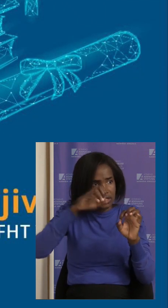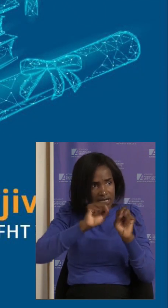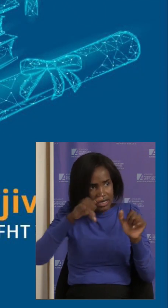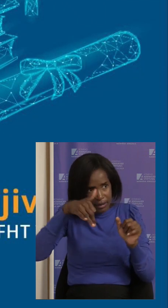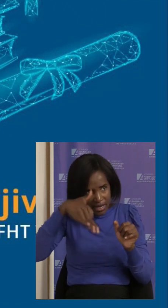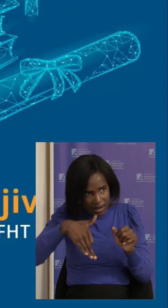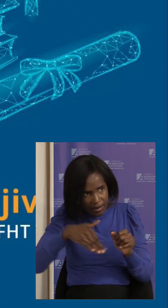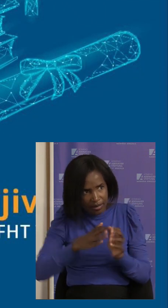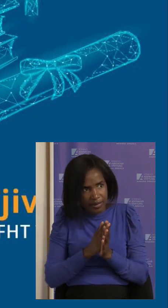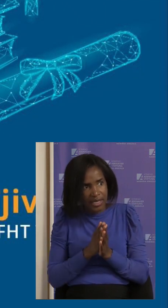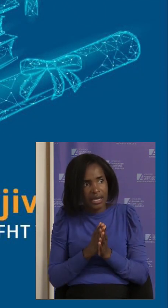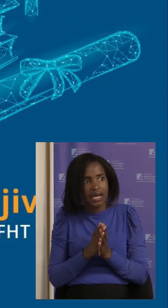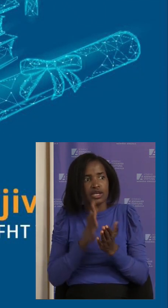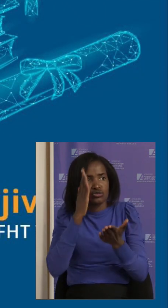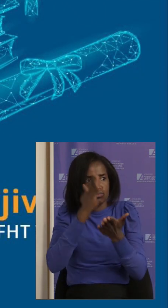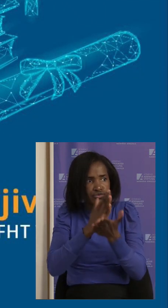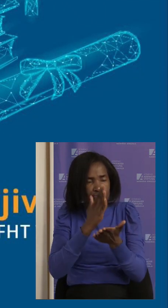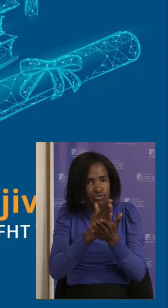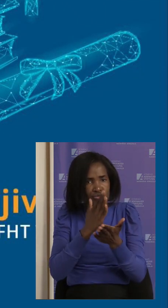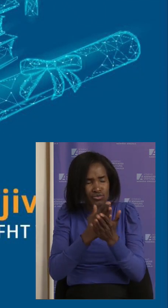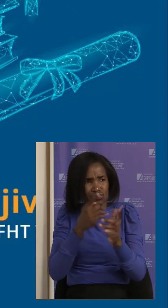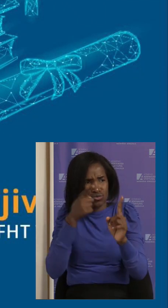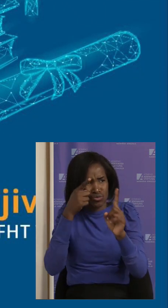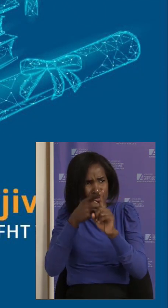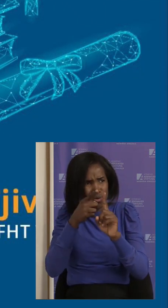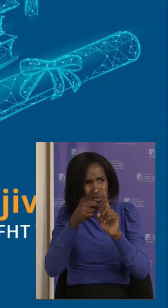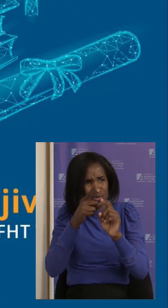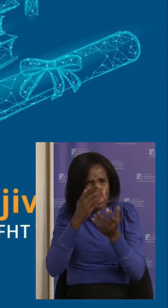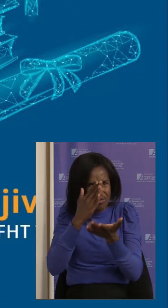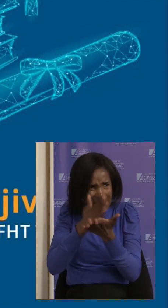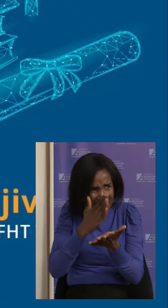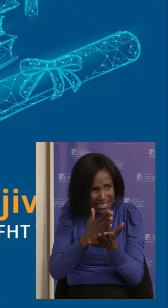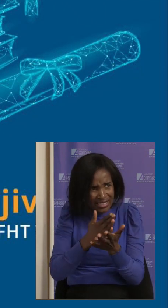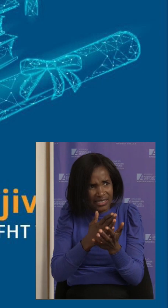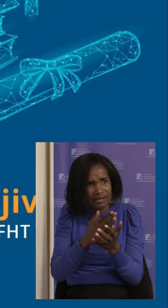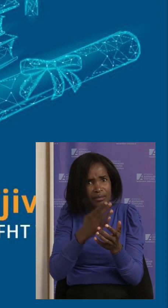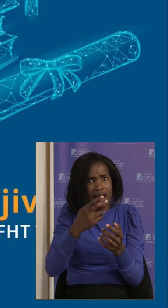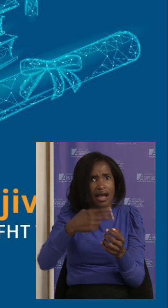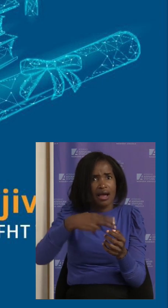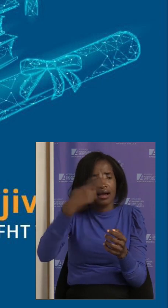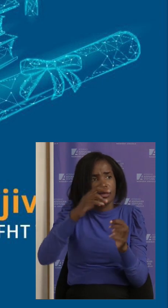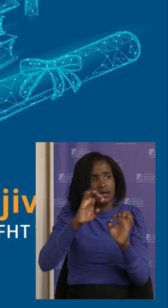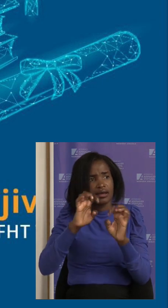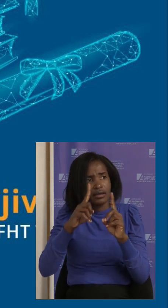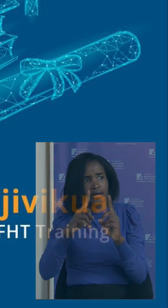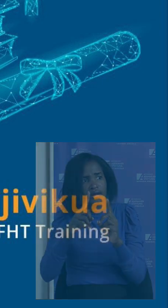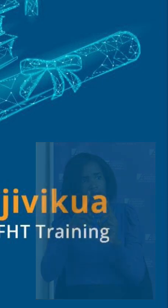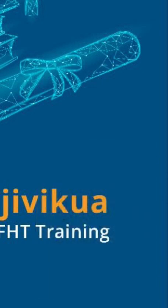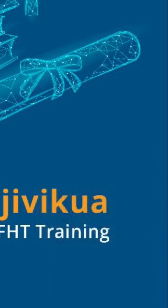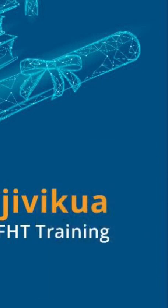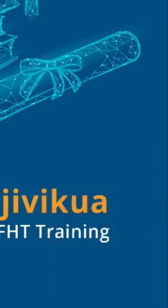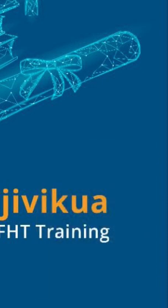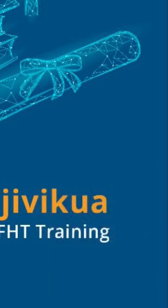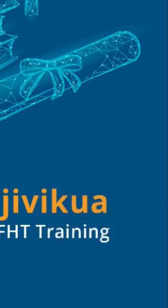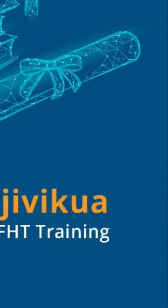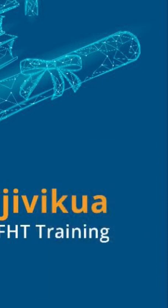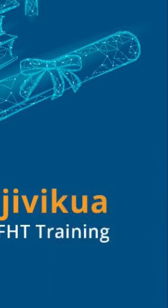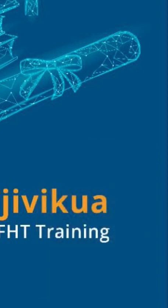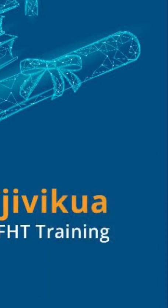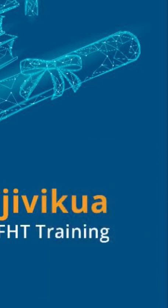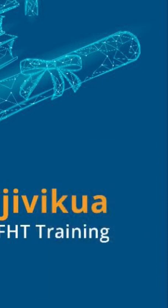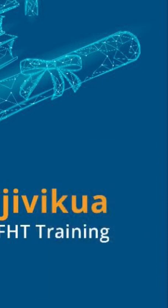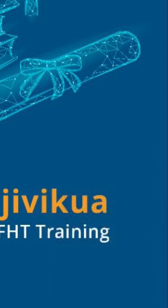set realistic benchmark as far as higher and tertiary performance targets are concerned?